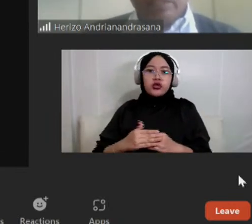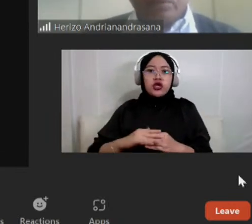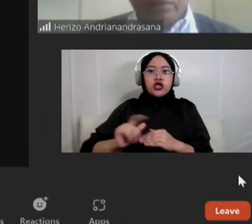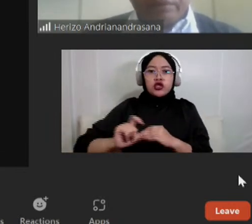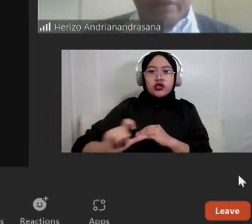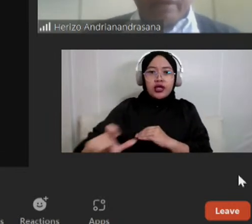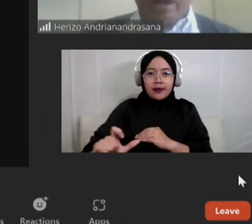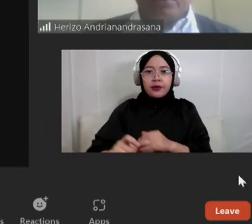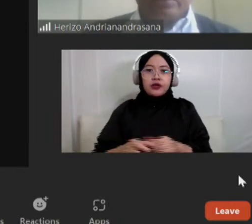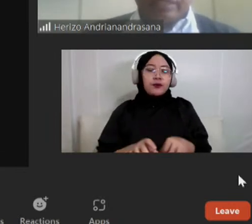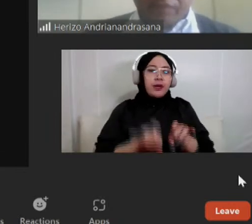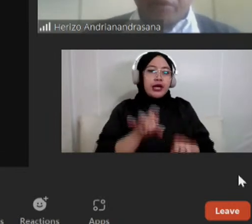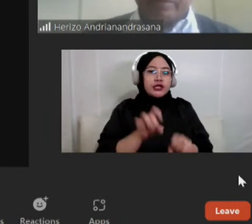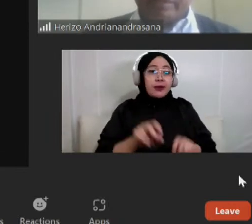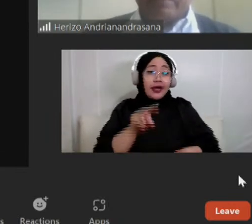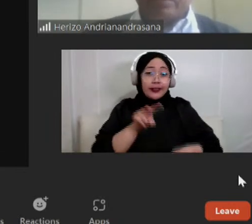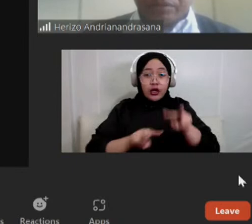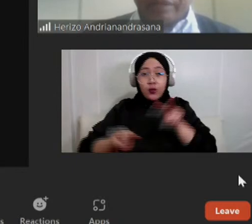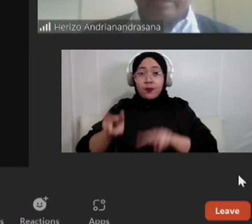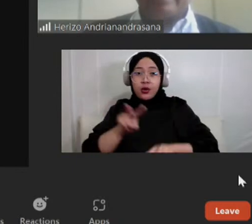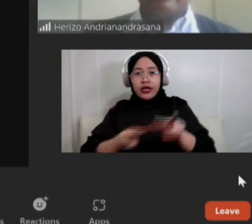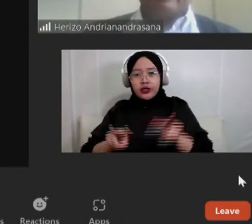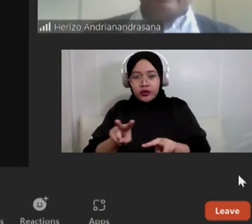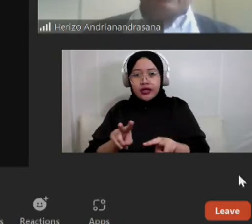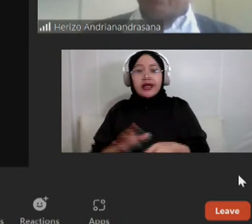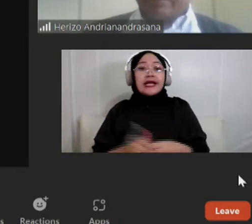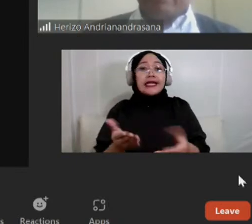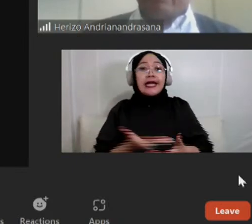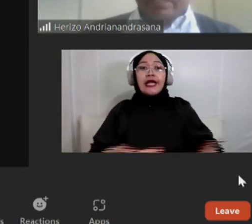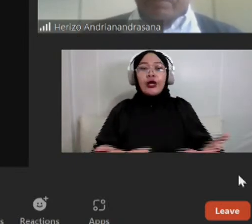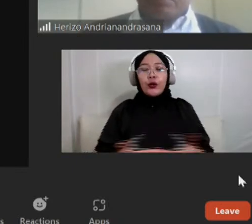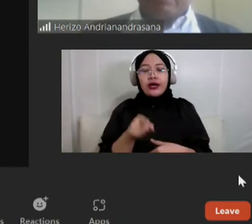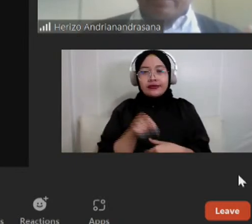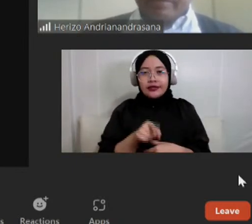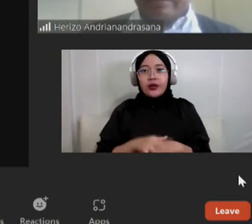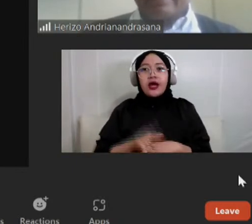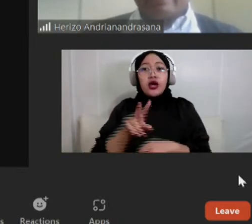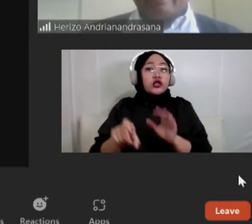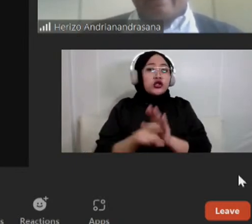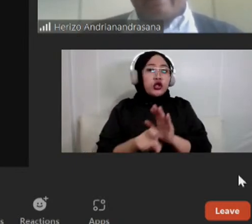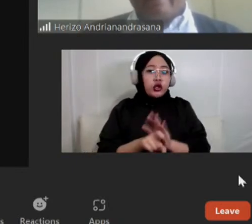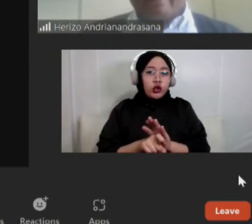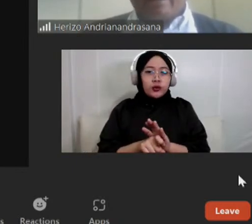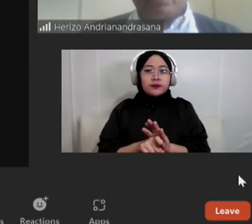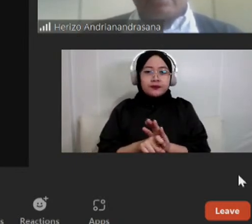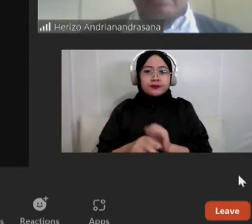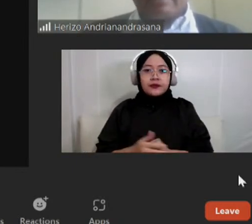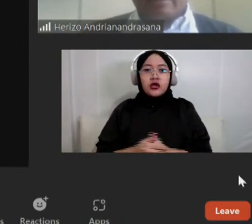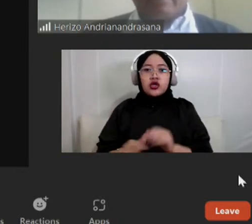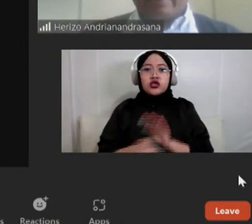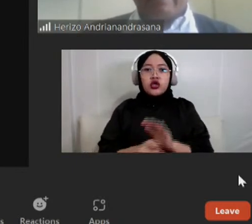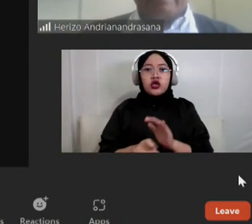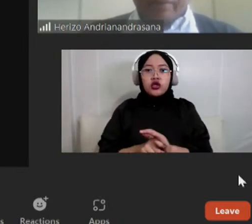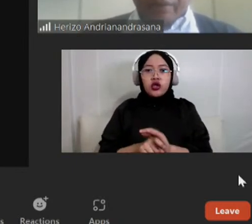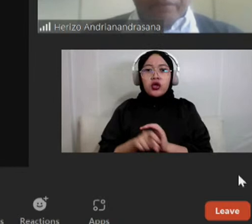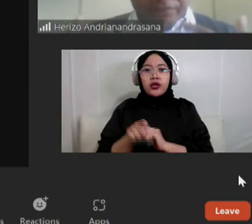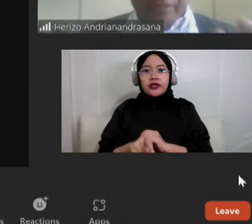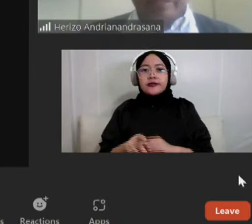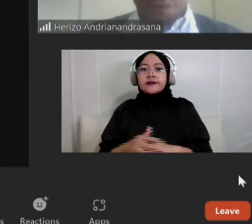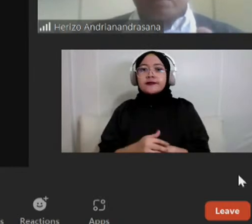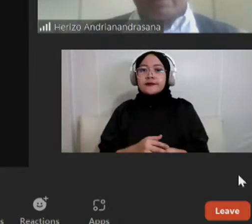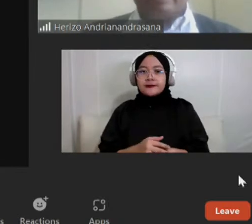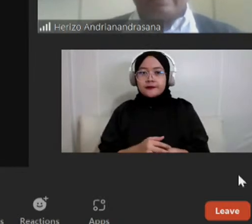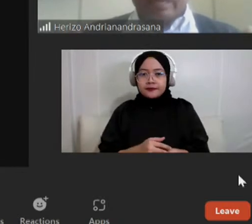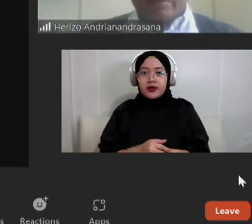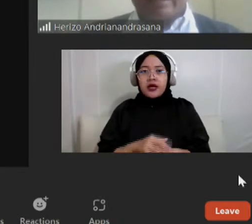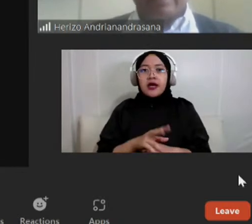and monitor their own environment and their society. So when, for example, when there is a household survey, they